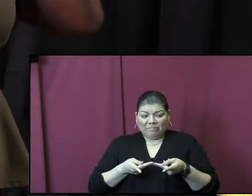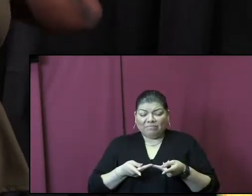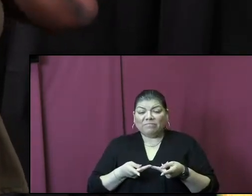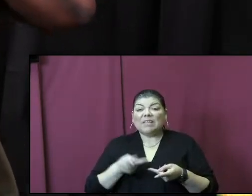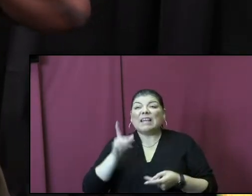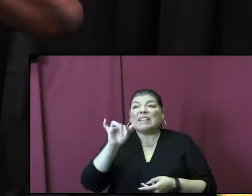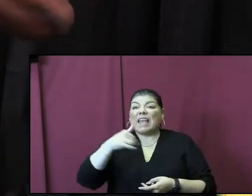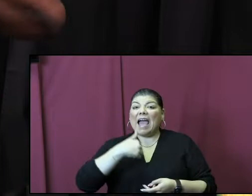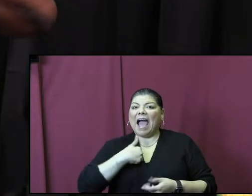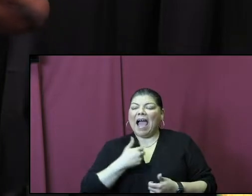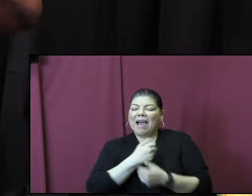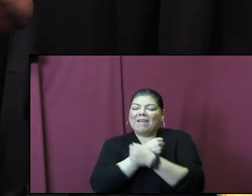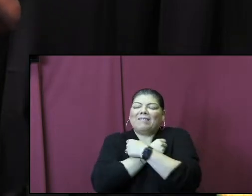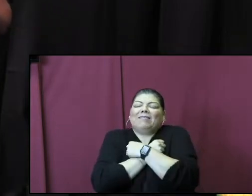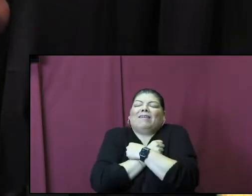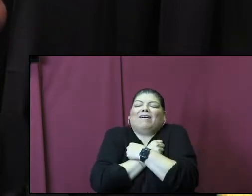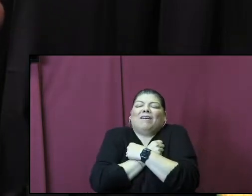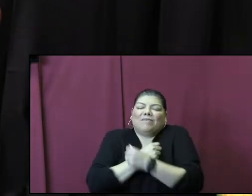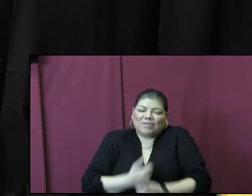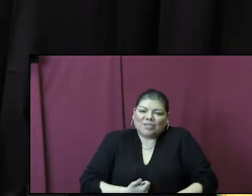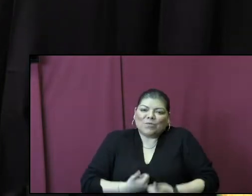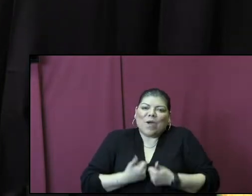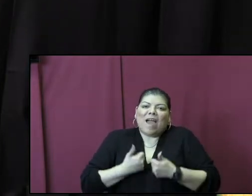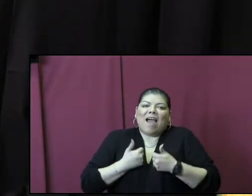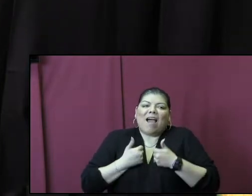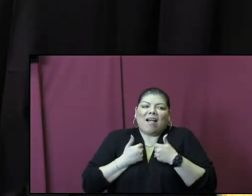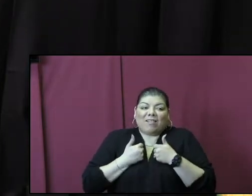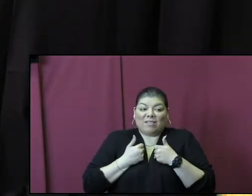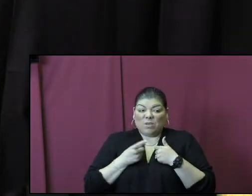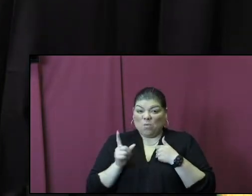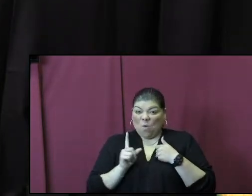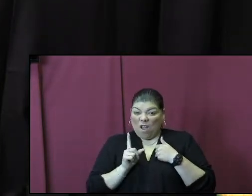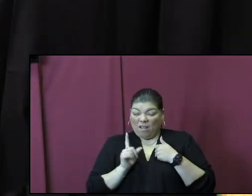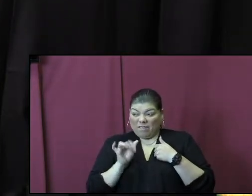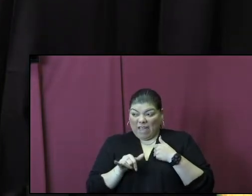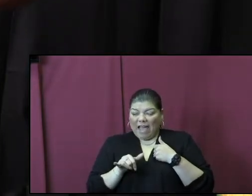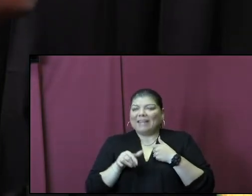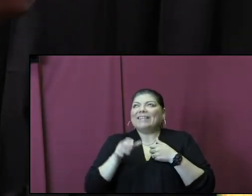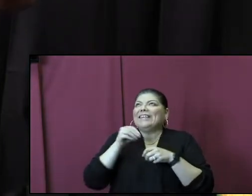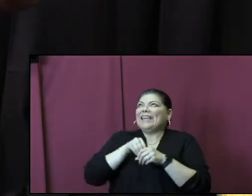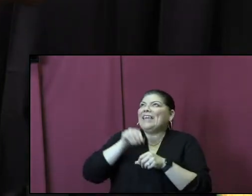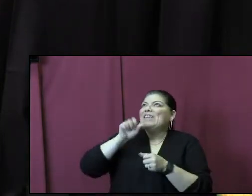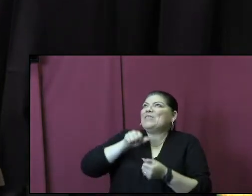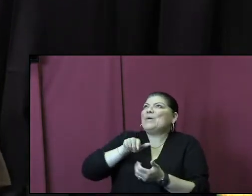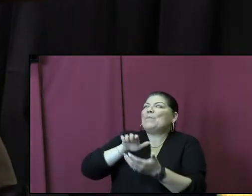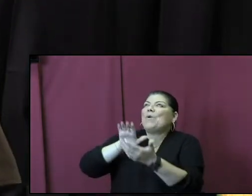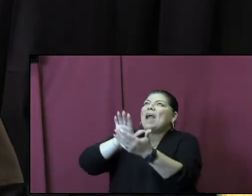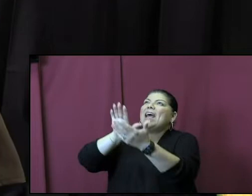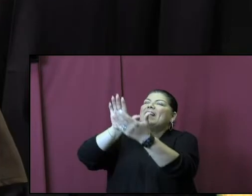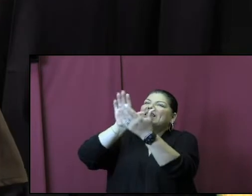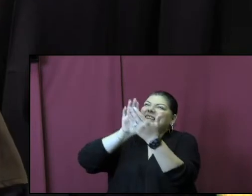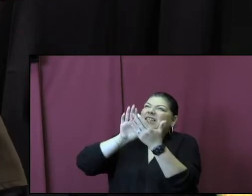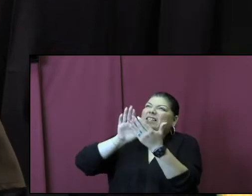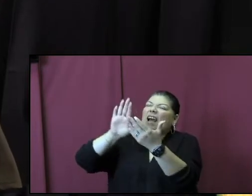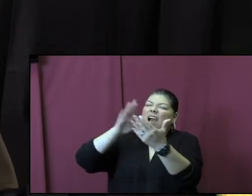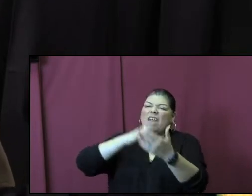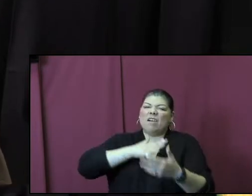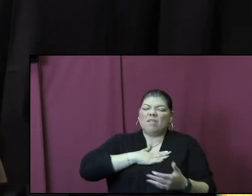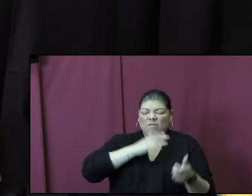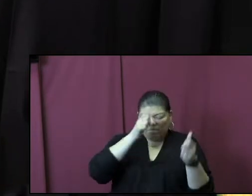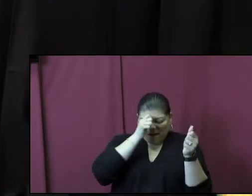place that I love to dwell. That I love to dwell. Is the